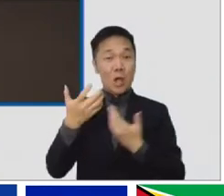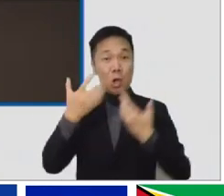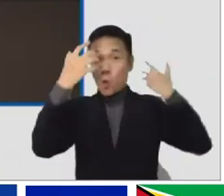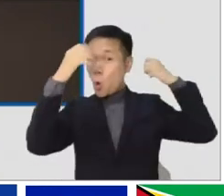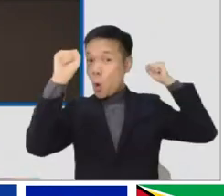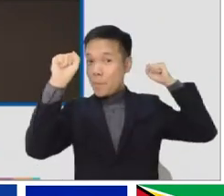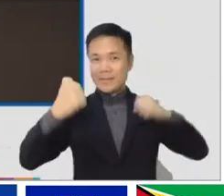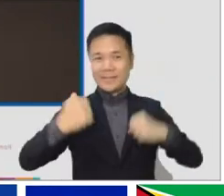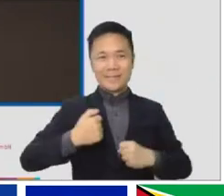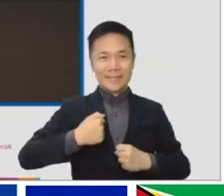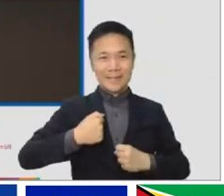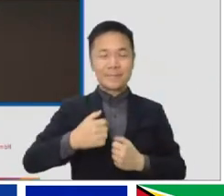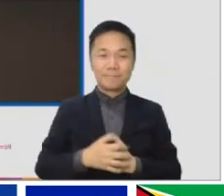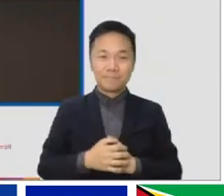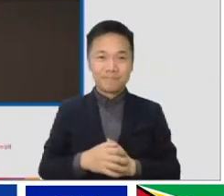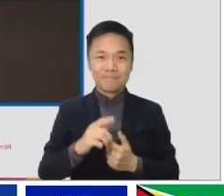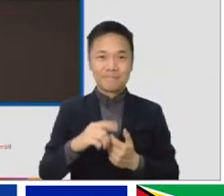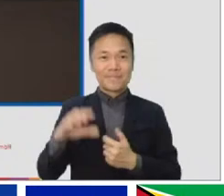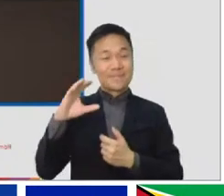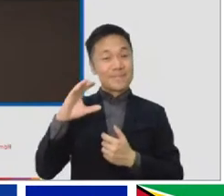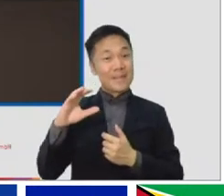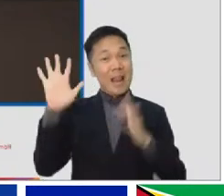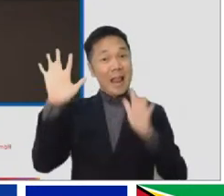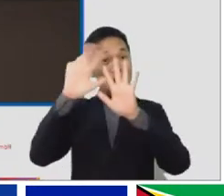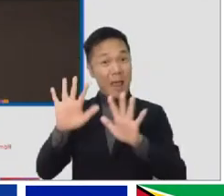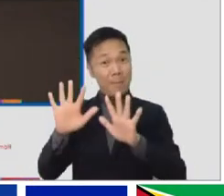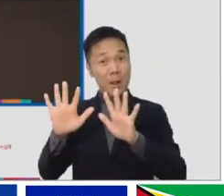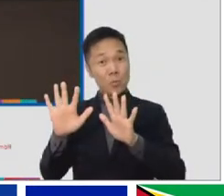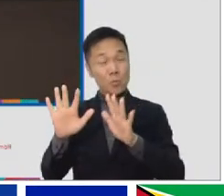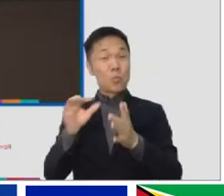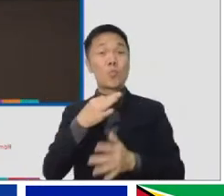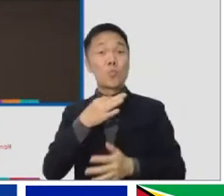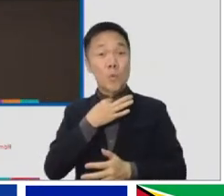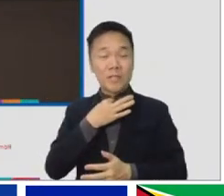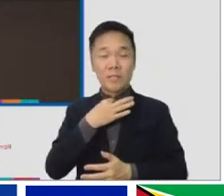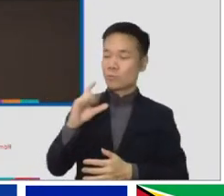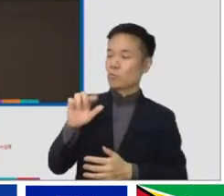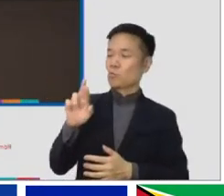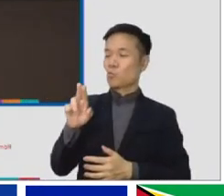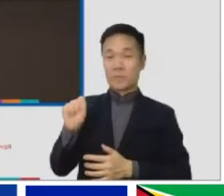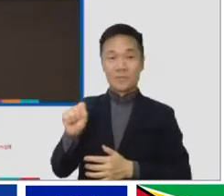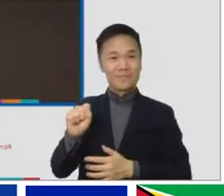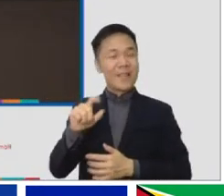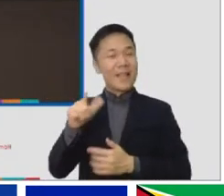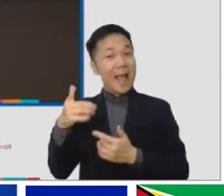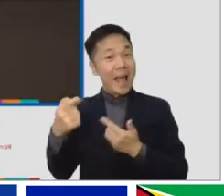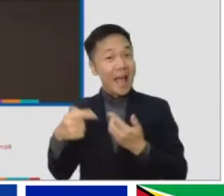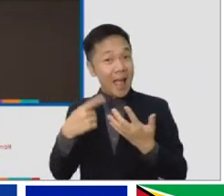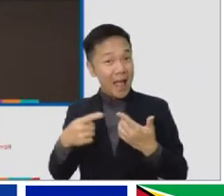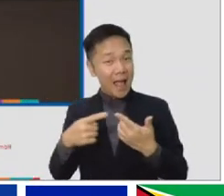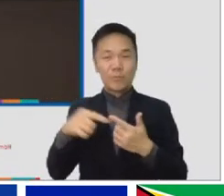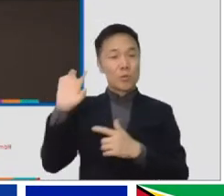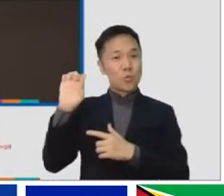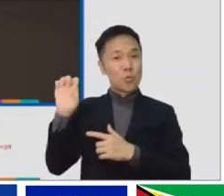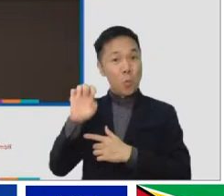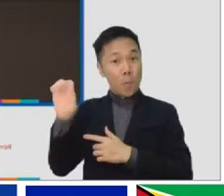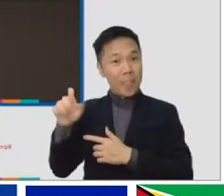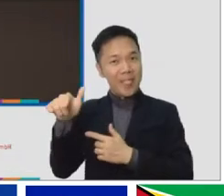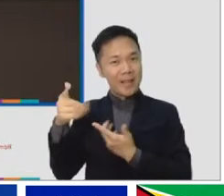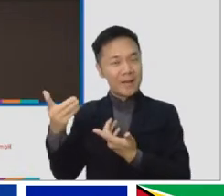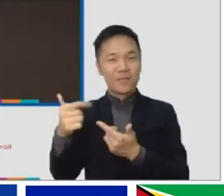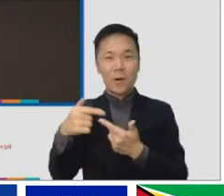Systems, or CRUS, the European Civil Protection and Humanitarian Aid Operations of the European Commission,